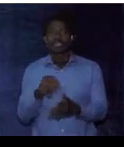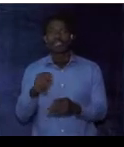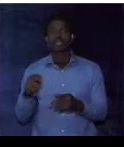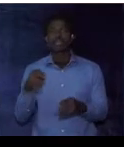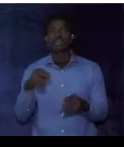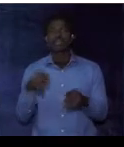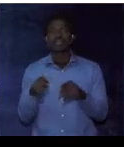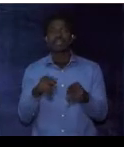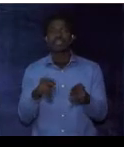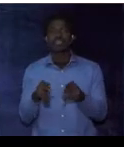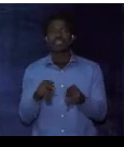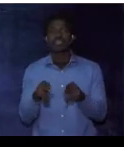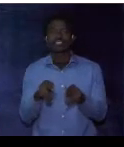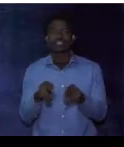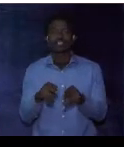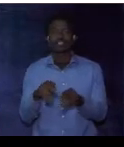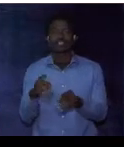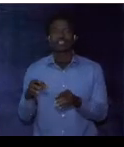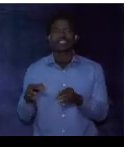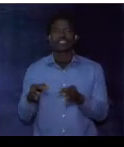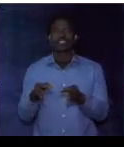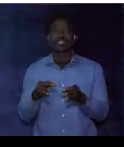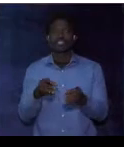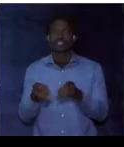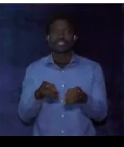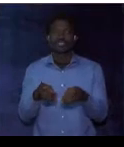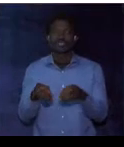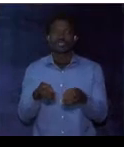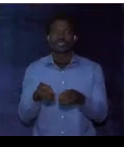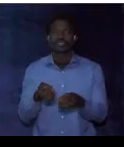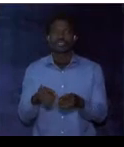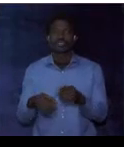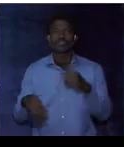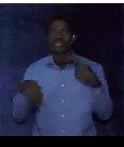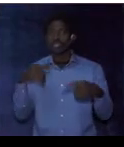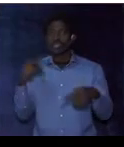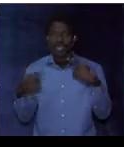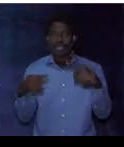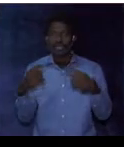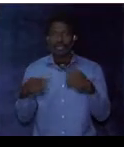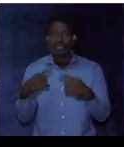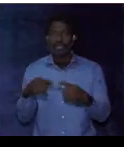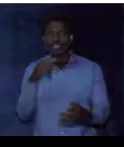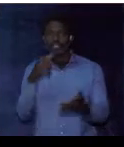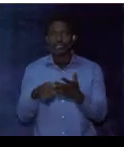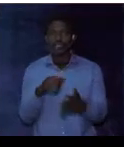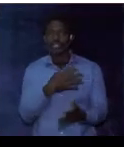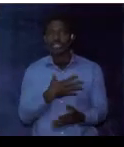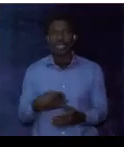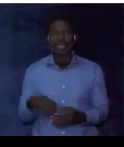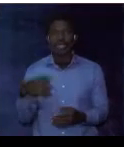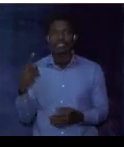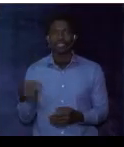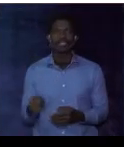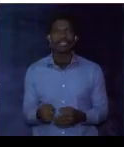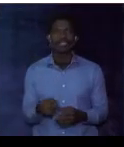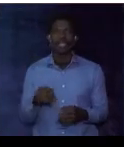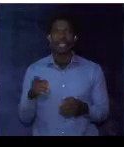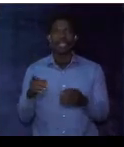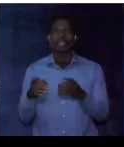the narrative essay, the descriptive essay, the argumentative essay, and